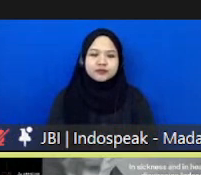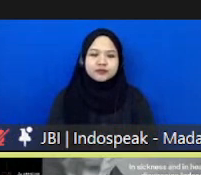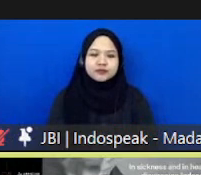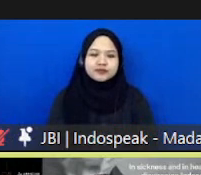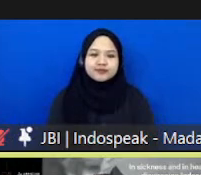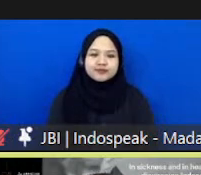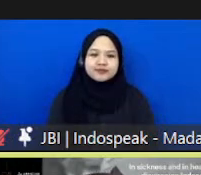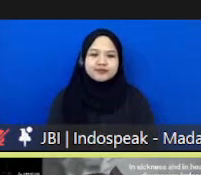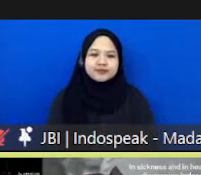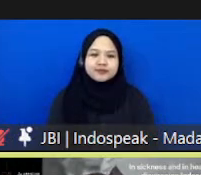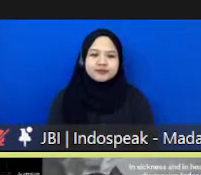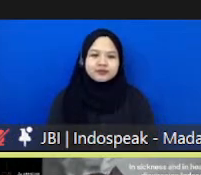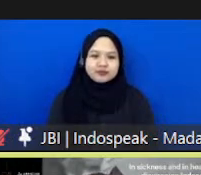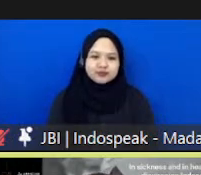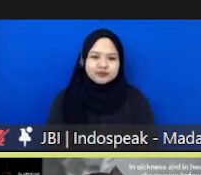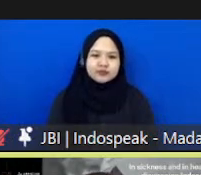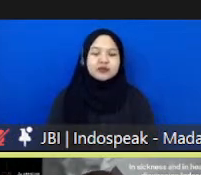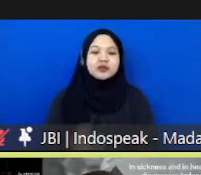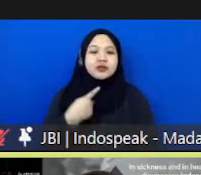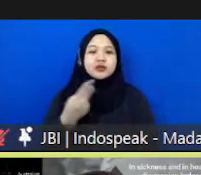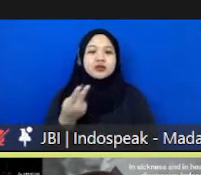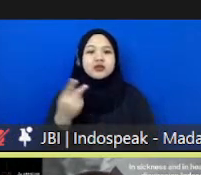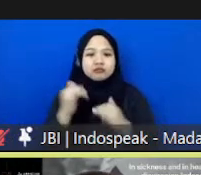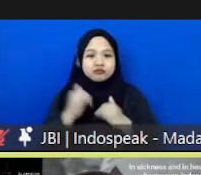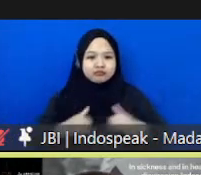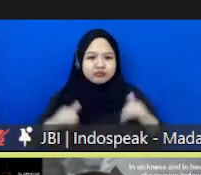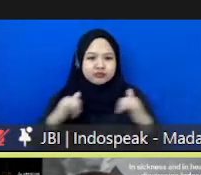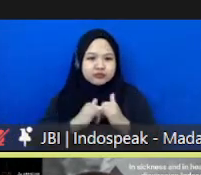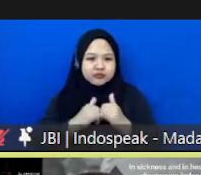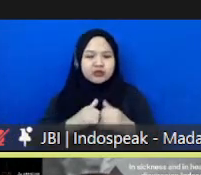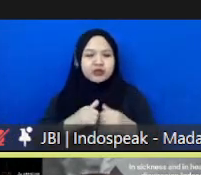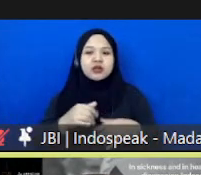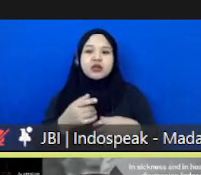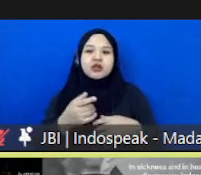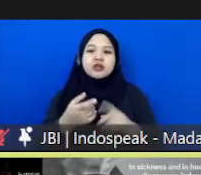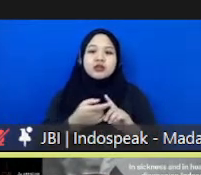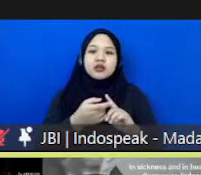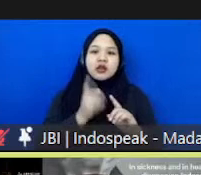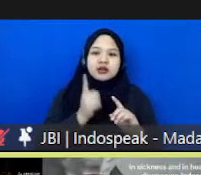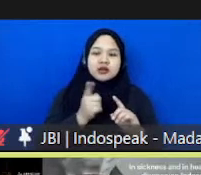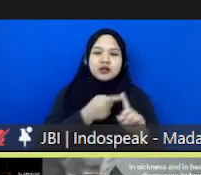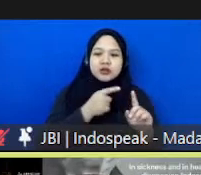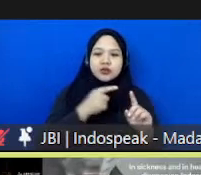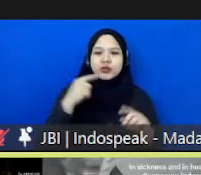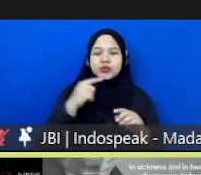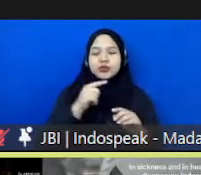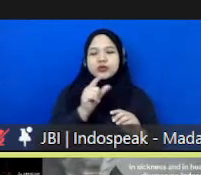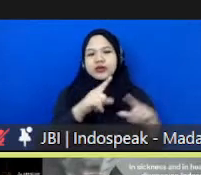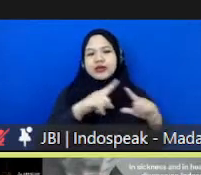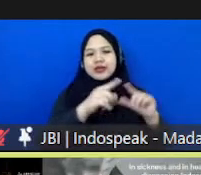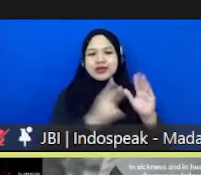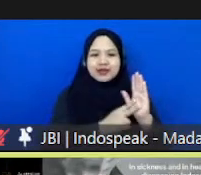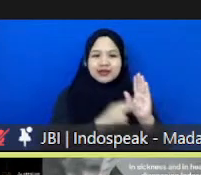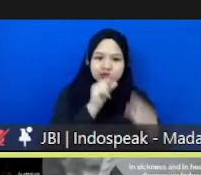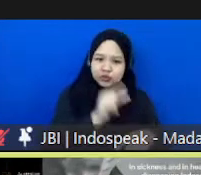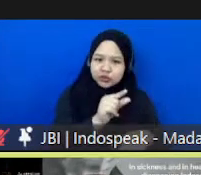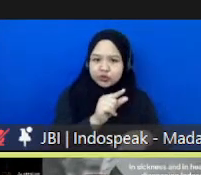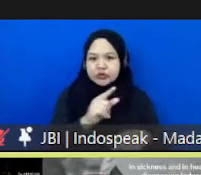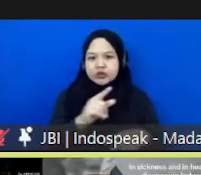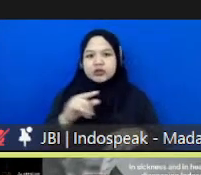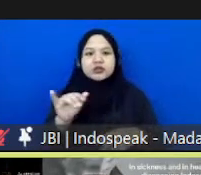that we did together with Lisa Cameron. We both are from the University of Melbourne, and an early version of this work was